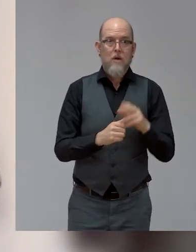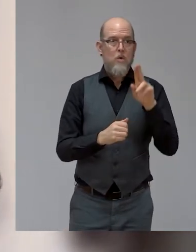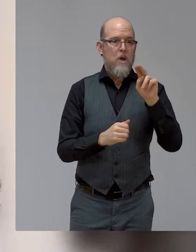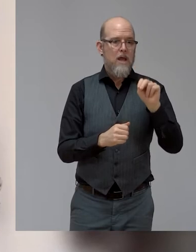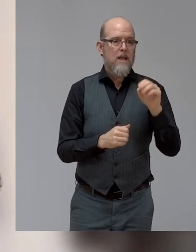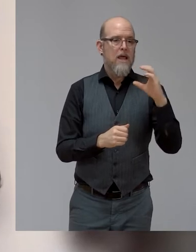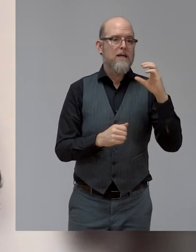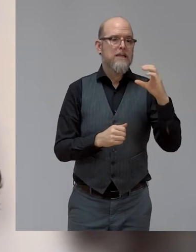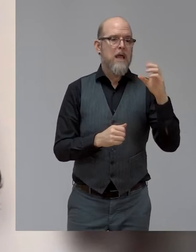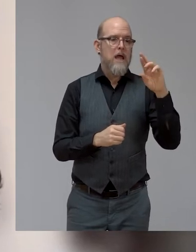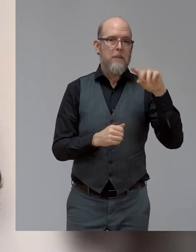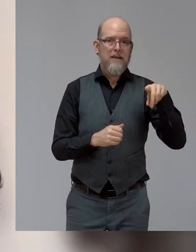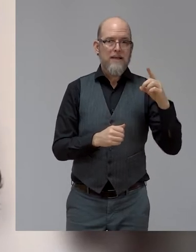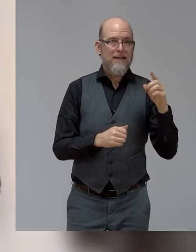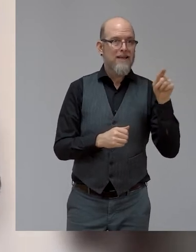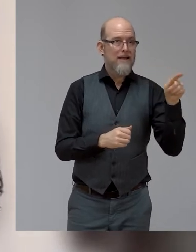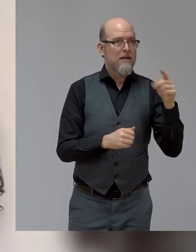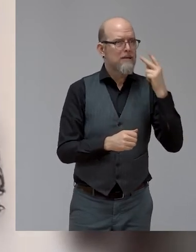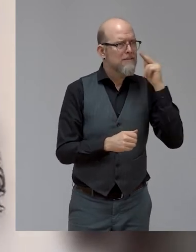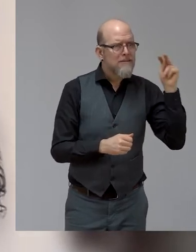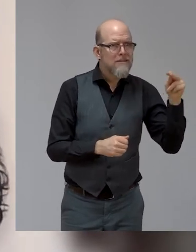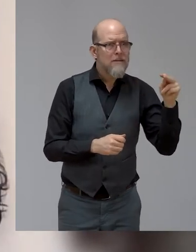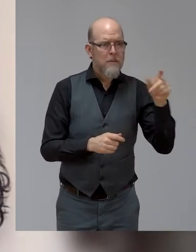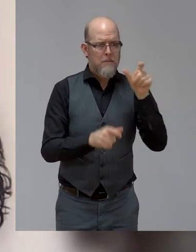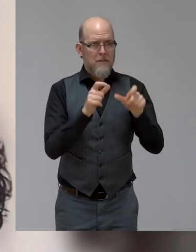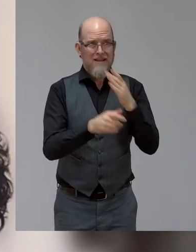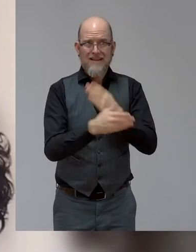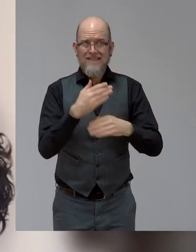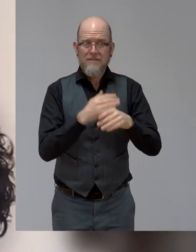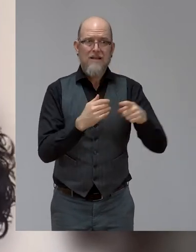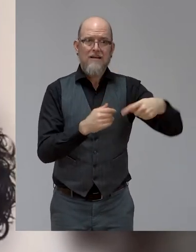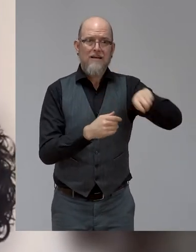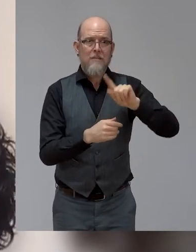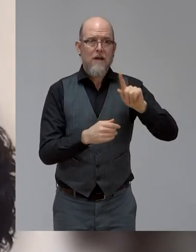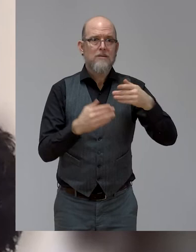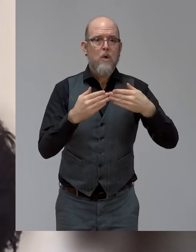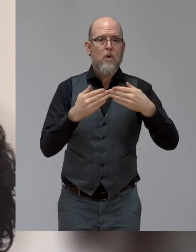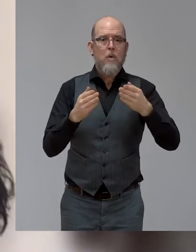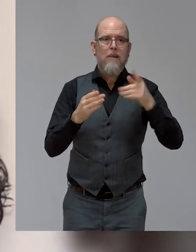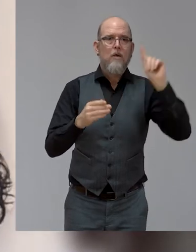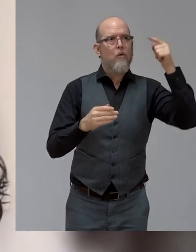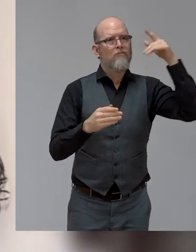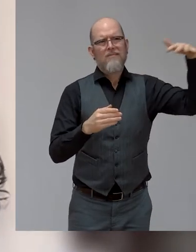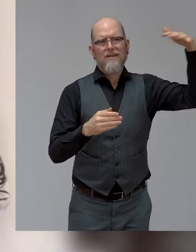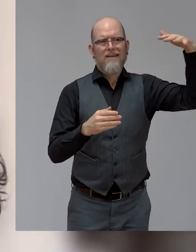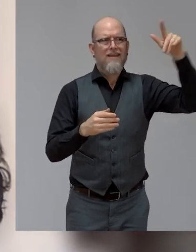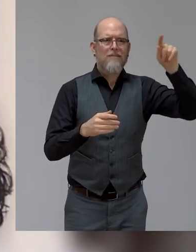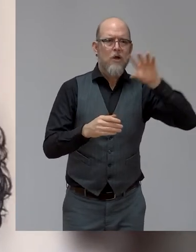role to increase the employment of people with disabilities in the open labor market. After seeing the